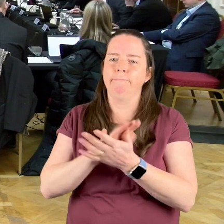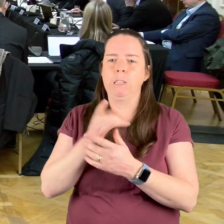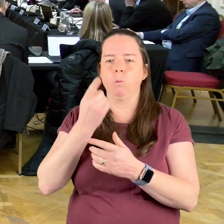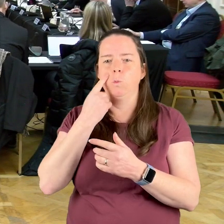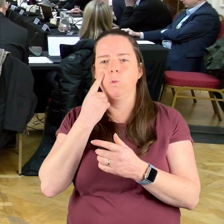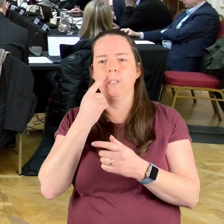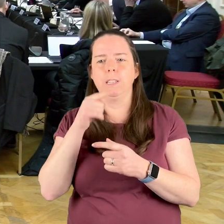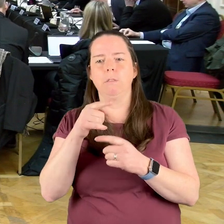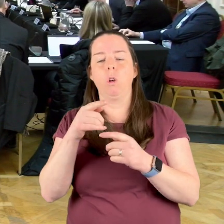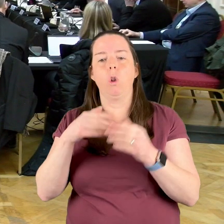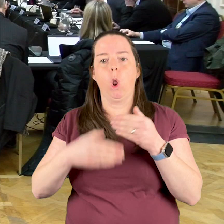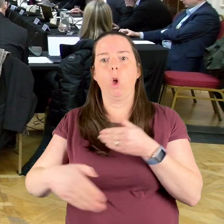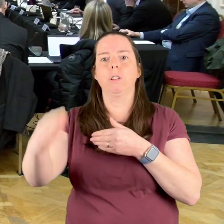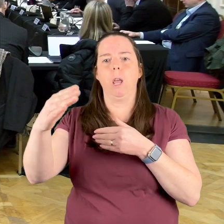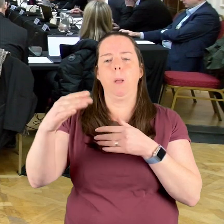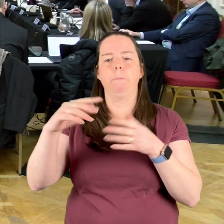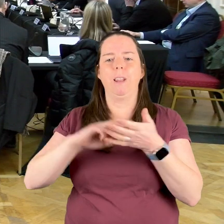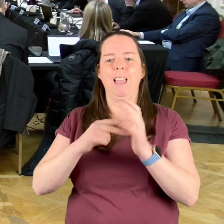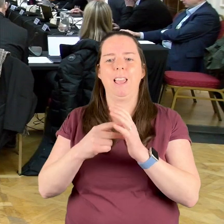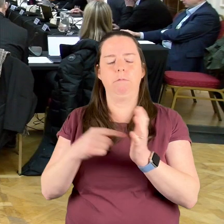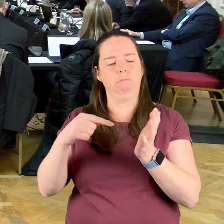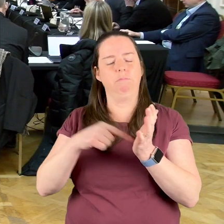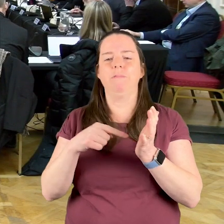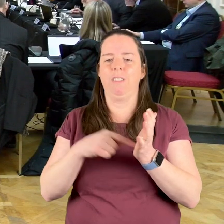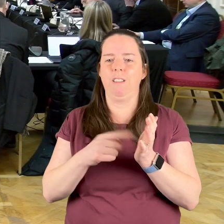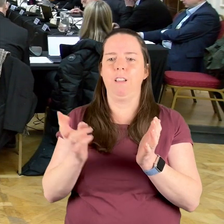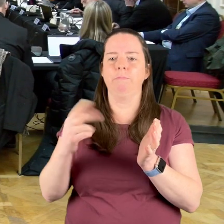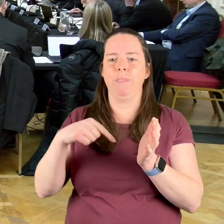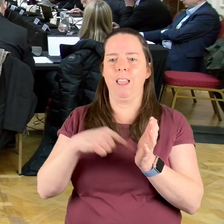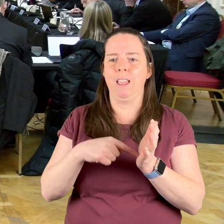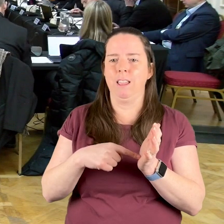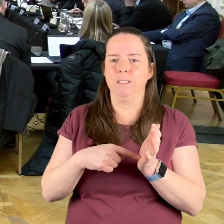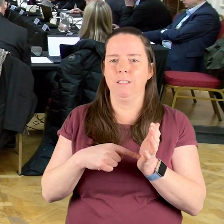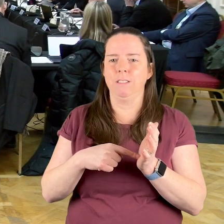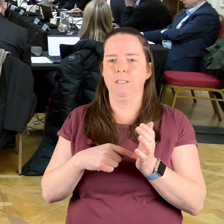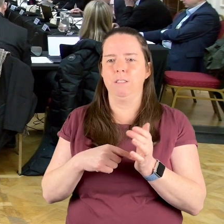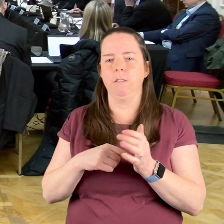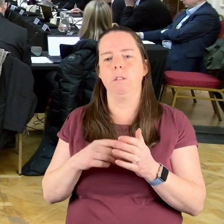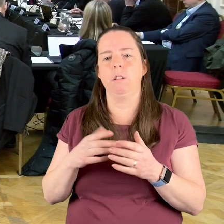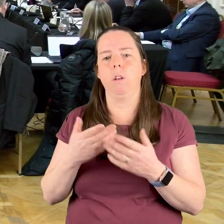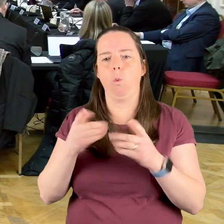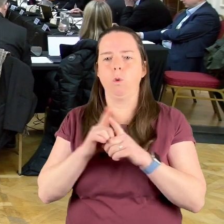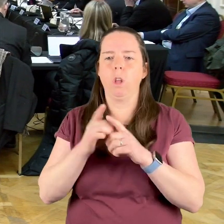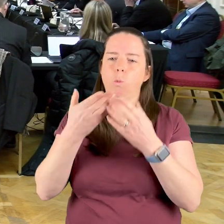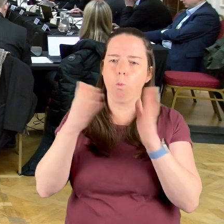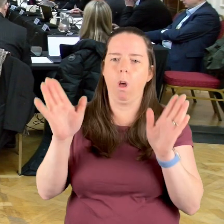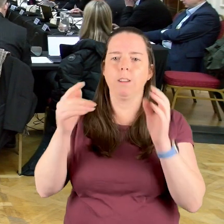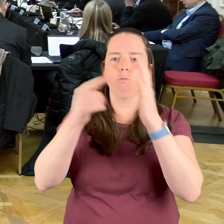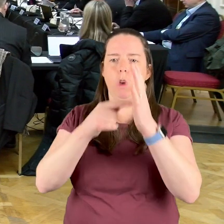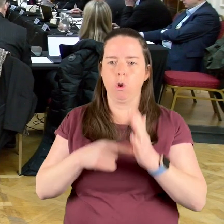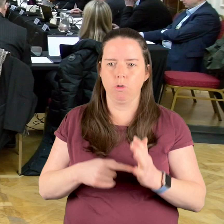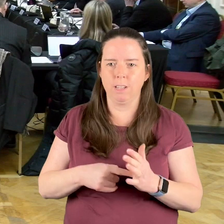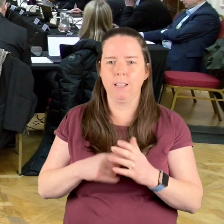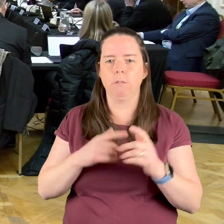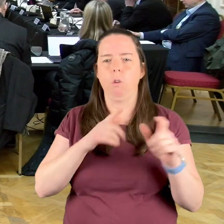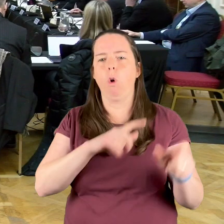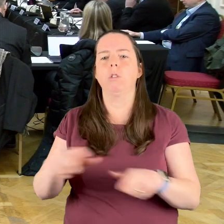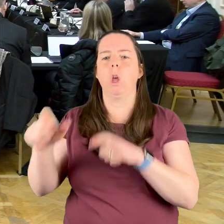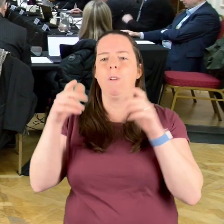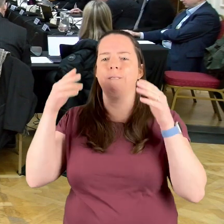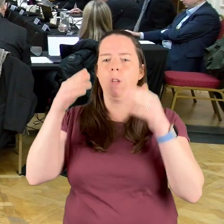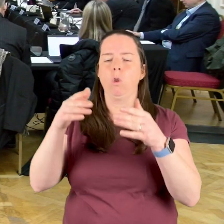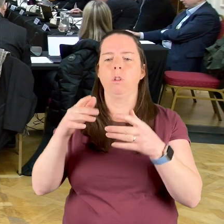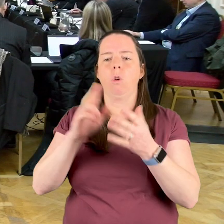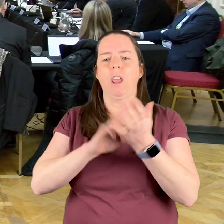see the long-term plan back there in terms of some of the wider priorities around that, and also the ongoing focus on transforming